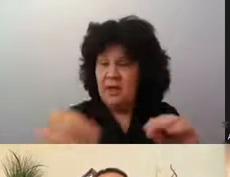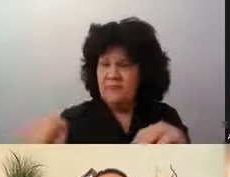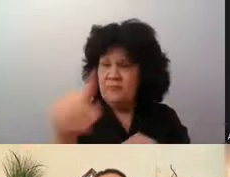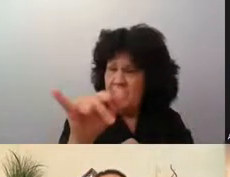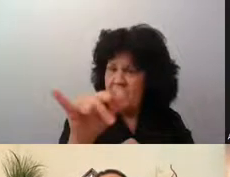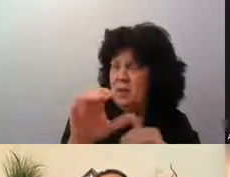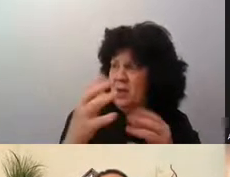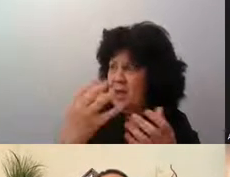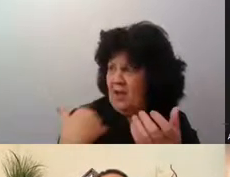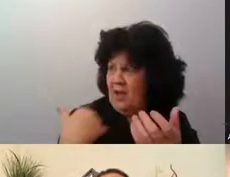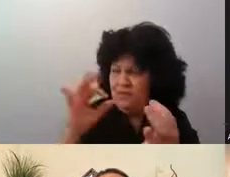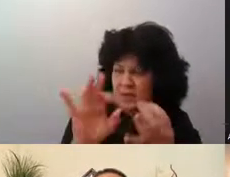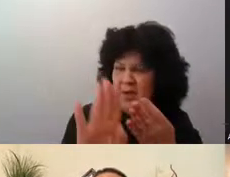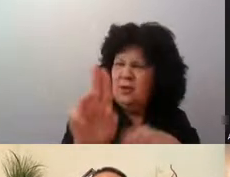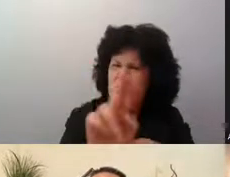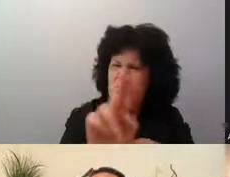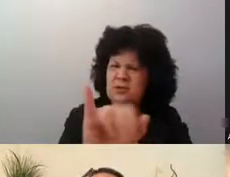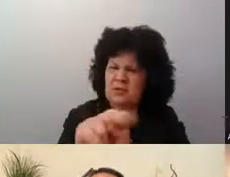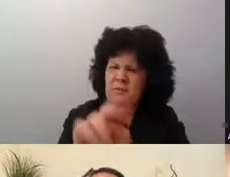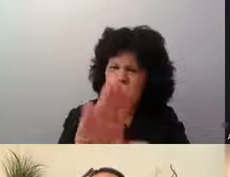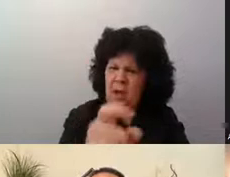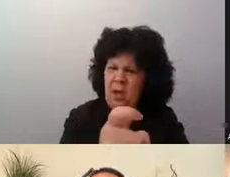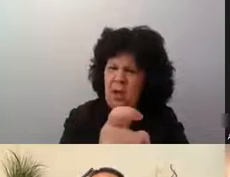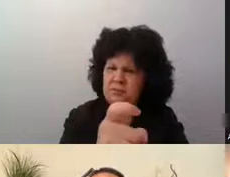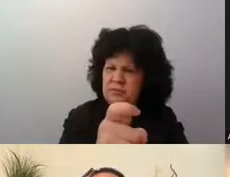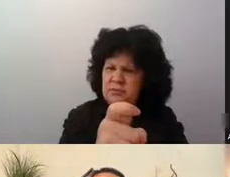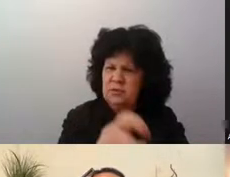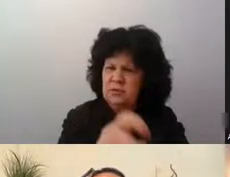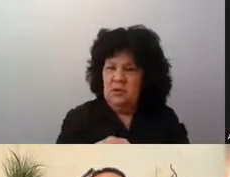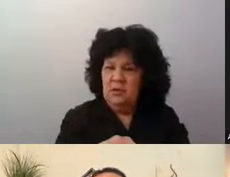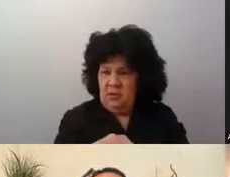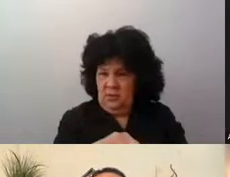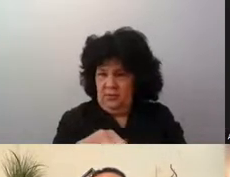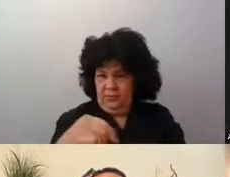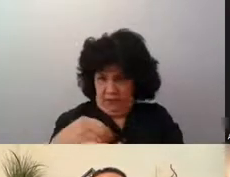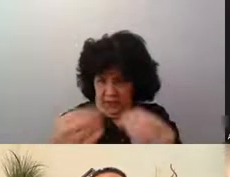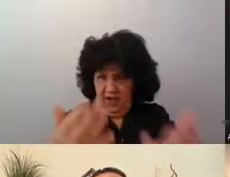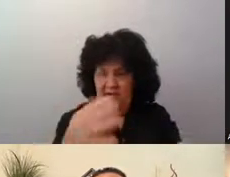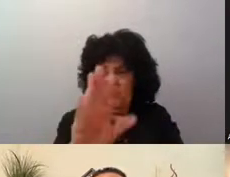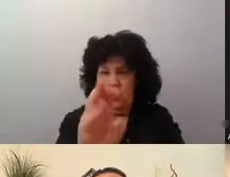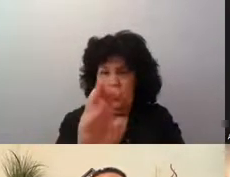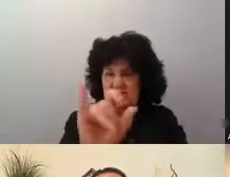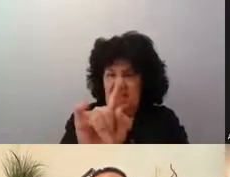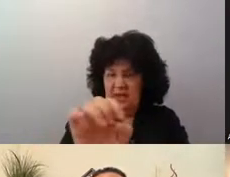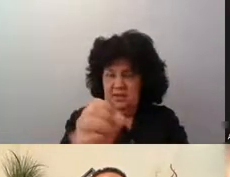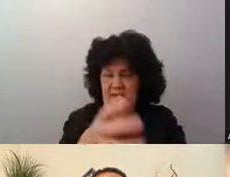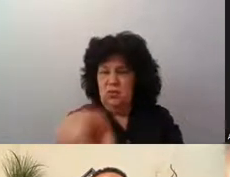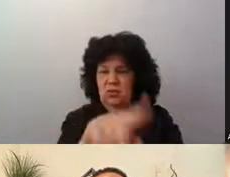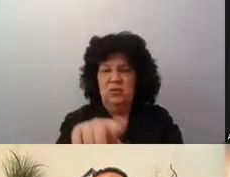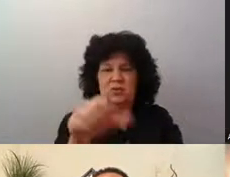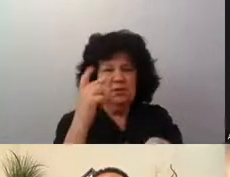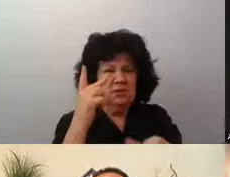free to use our inbox, the GAPFAC at gsa.gov. And you've been hearing a lot of great discussions.